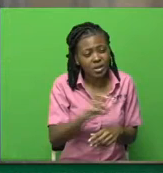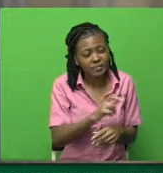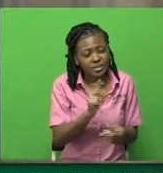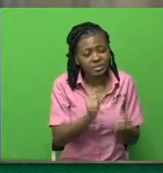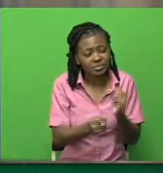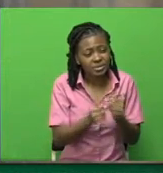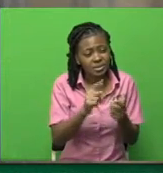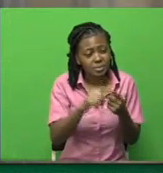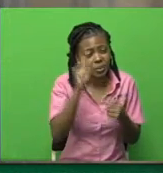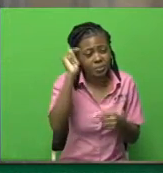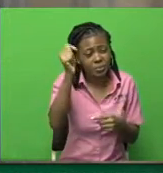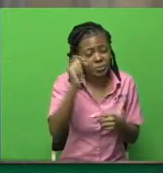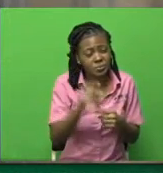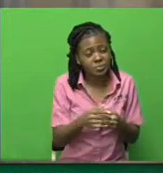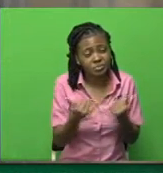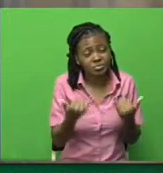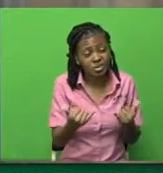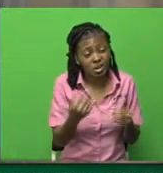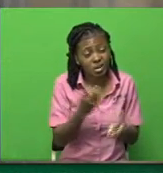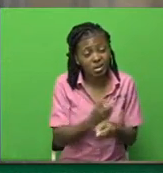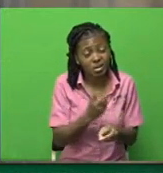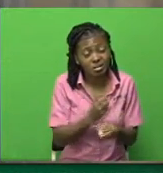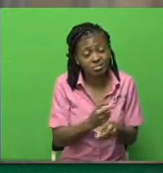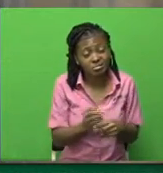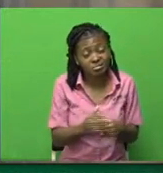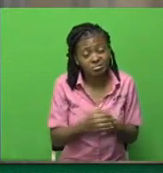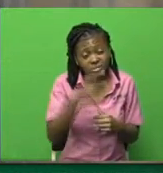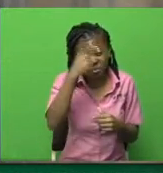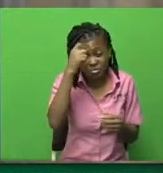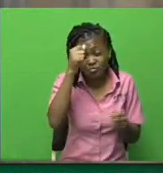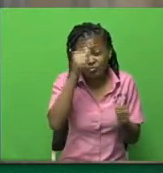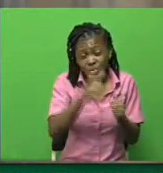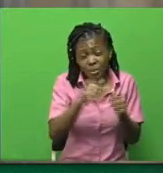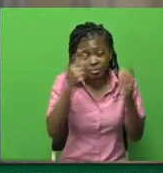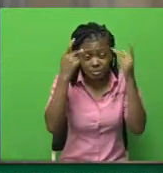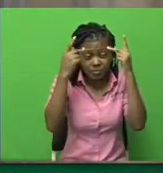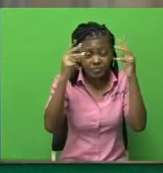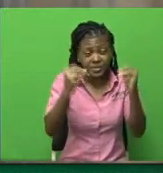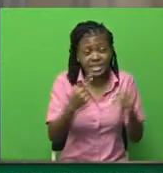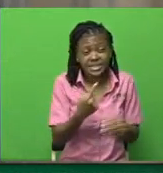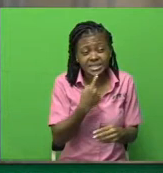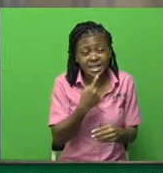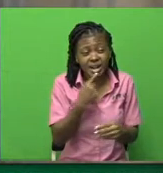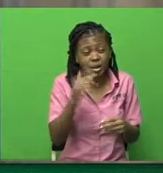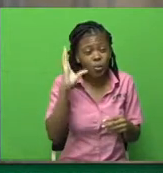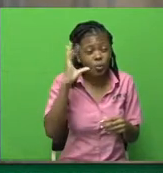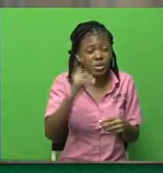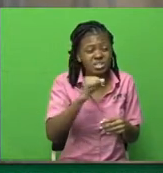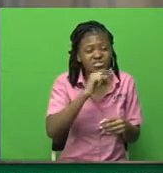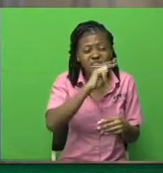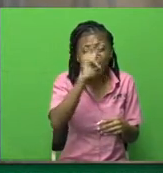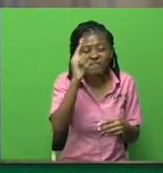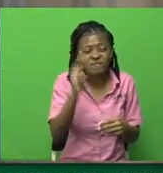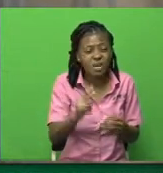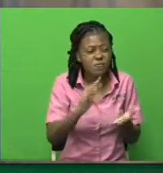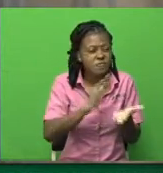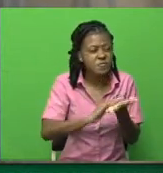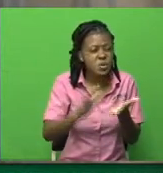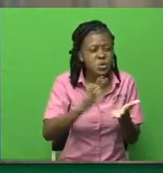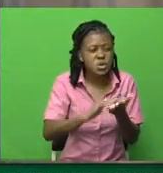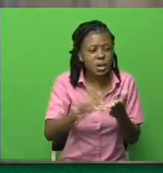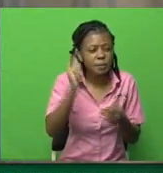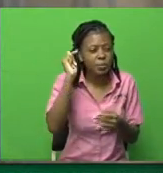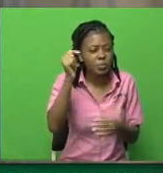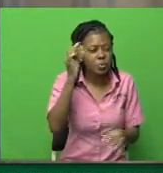Minister meant when the heat of the election he stated that you will never forgive Tobago if they do not vote b